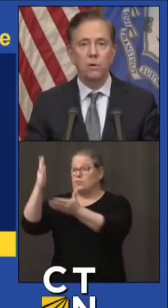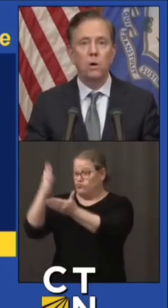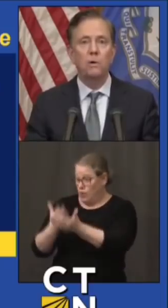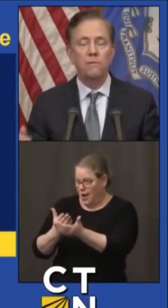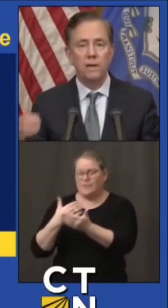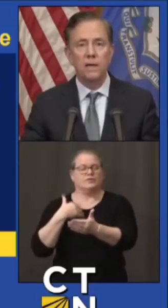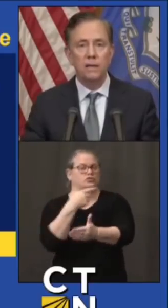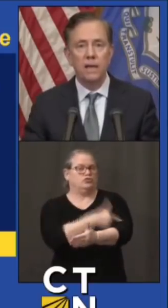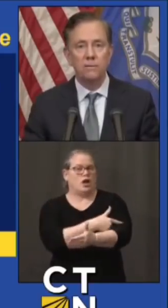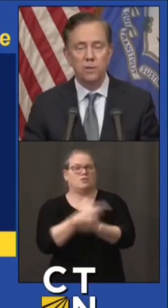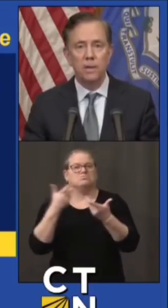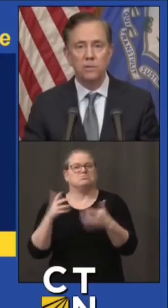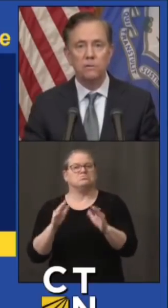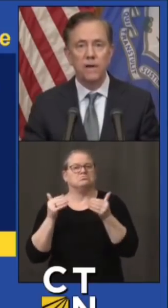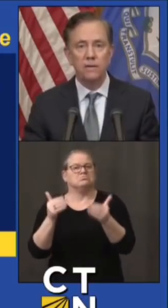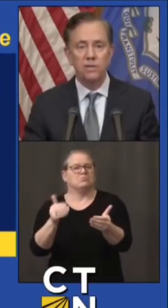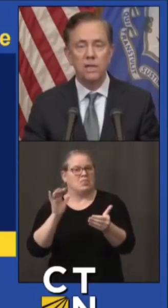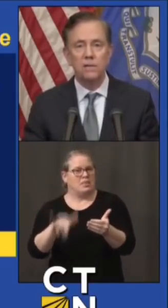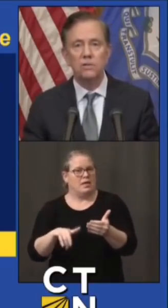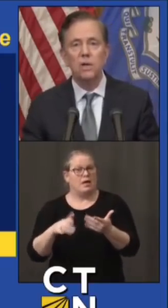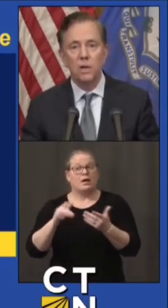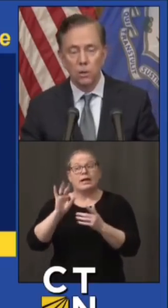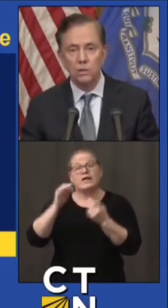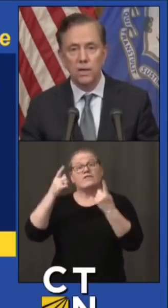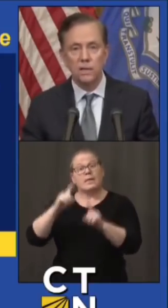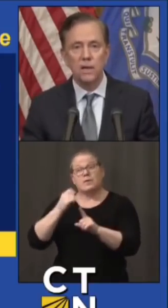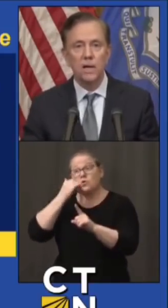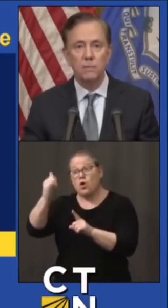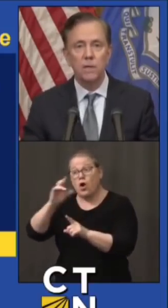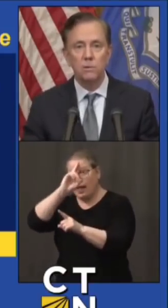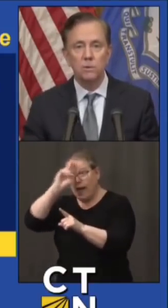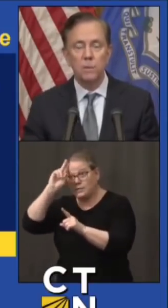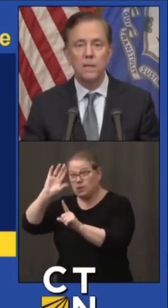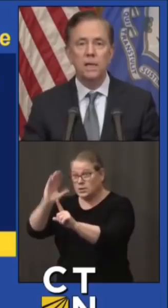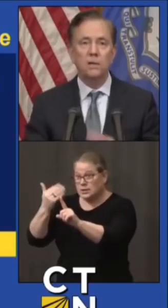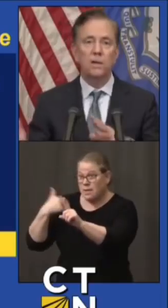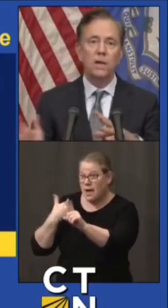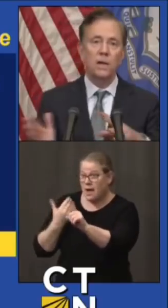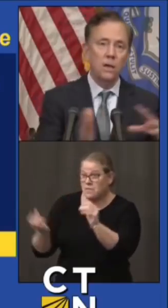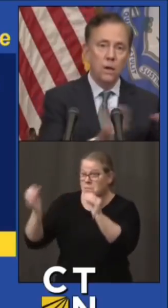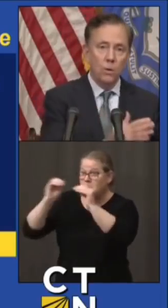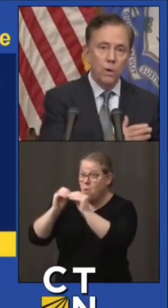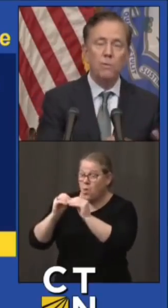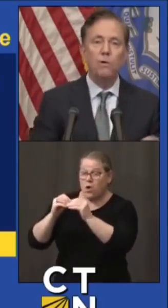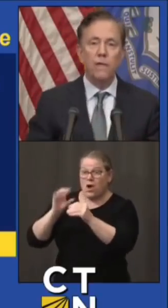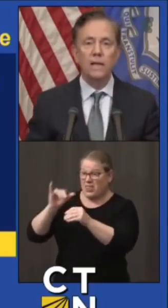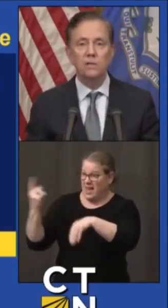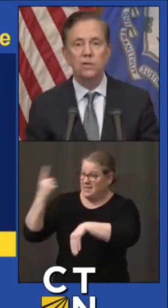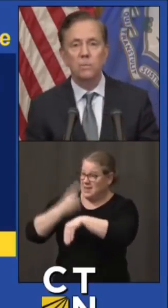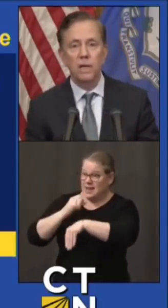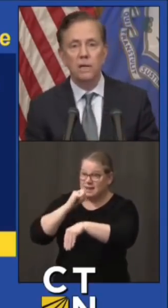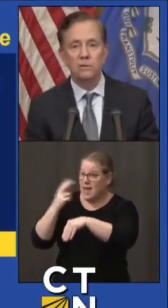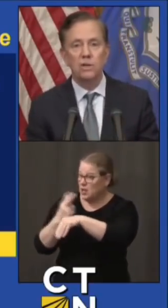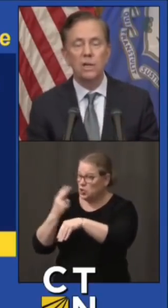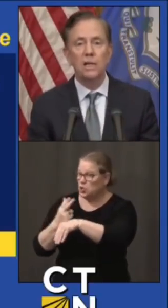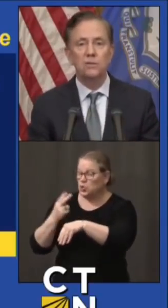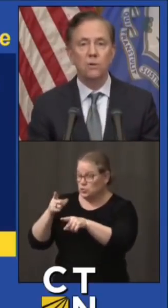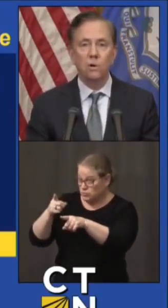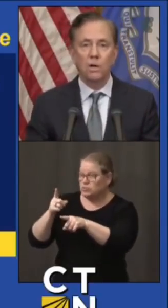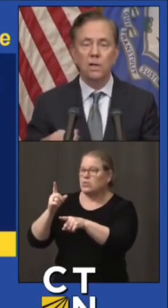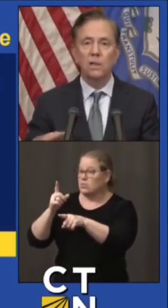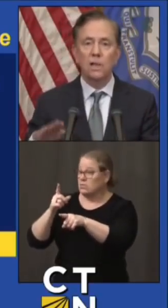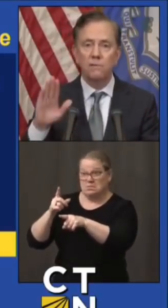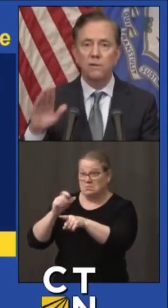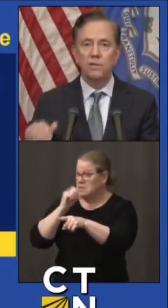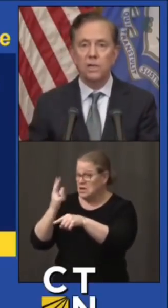give a call, find out they have some extra vaccines, looks like they're not going to be used by the end of the day, we move that to somebody else in need. So